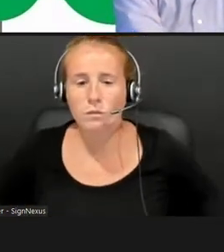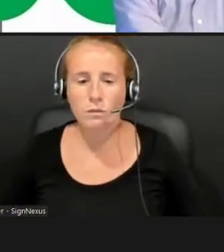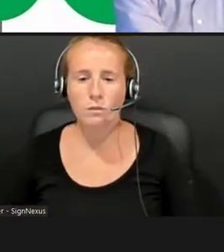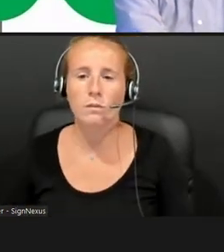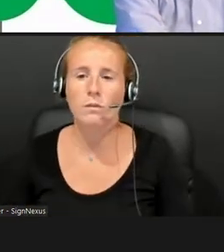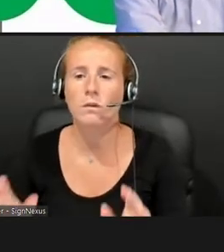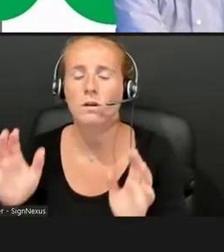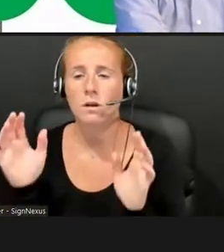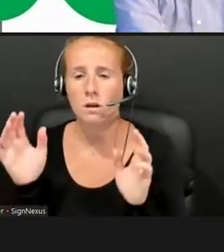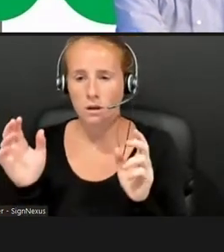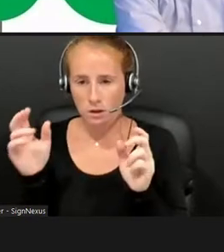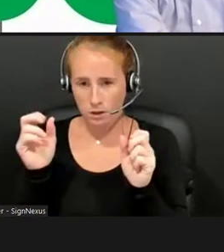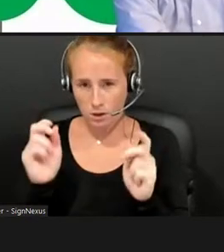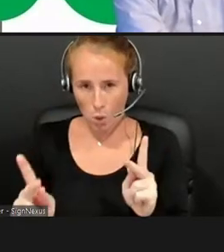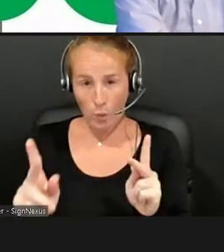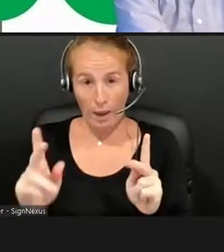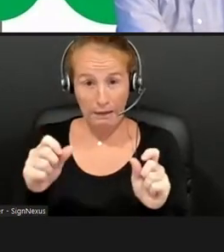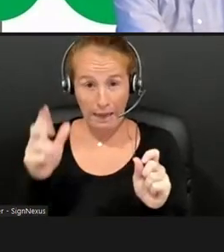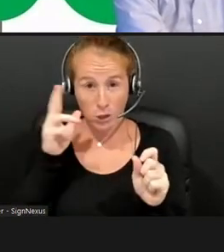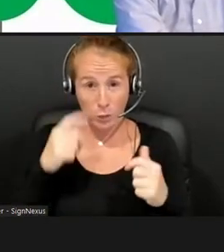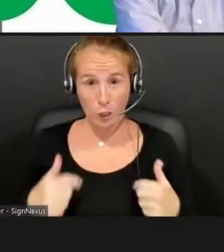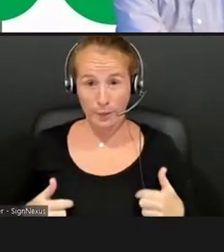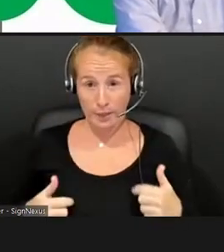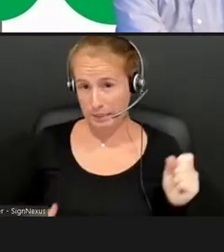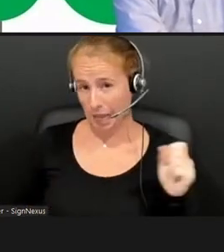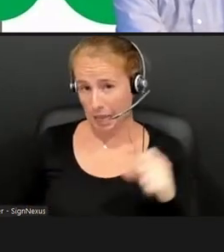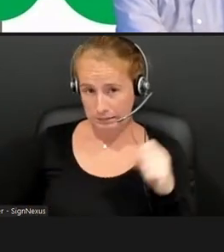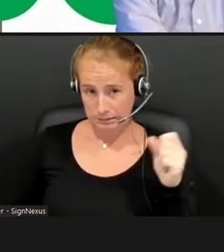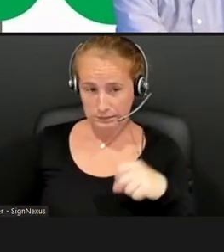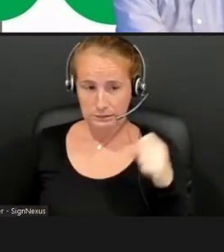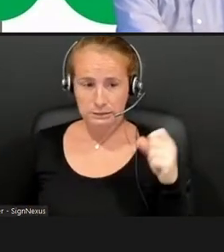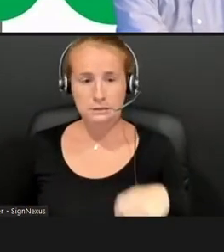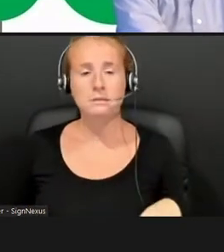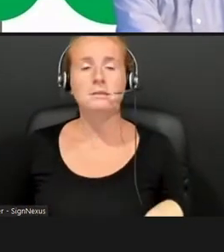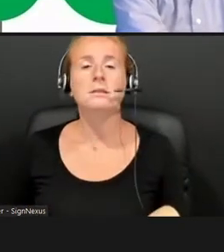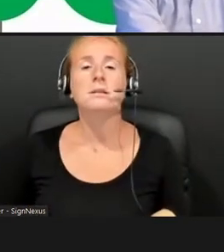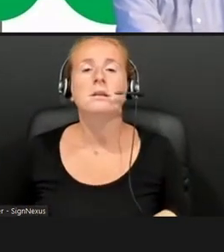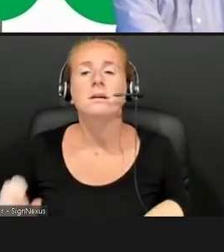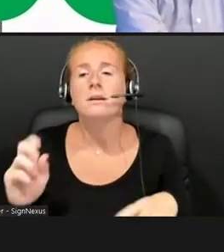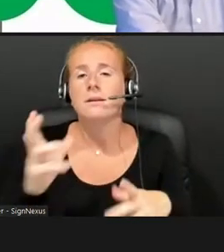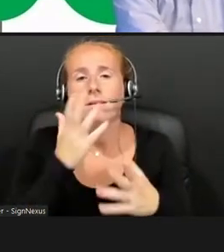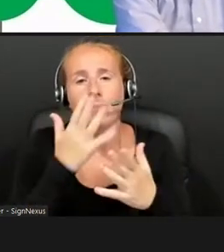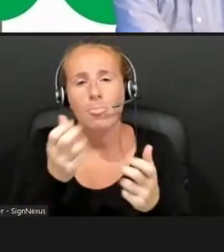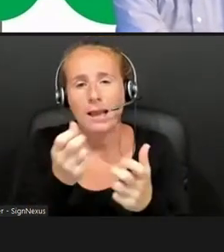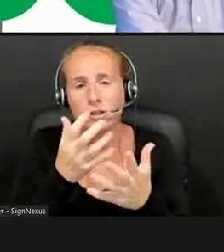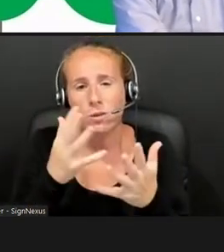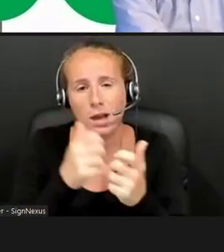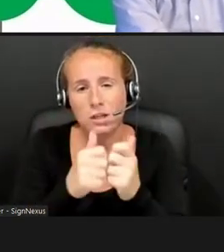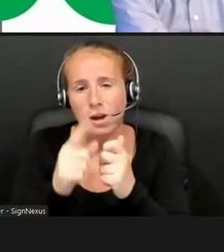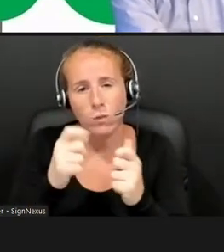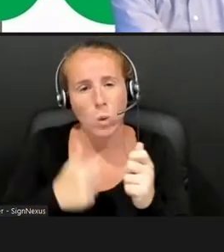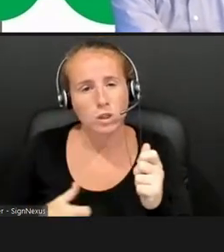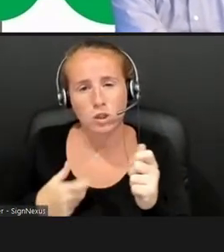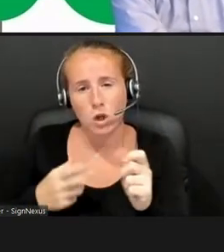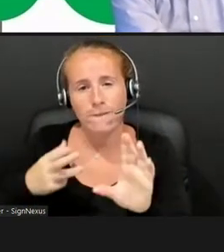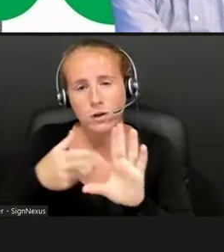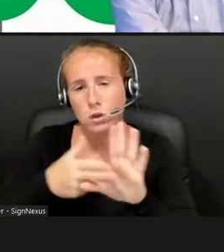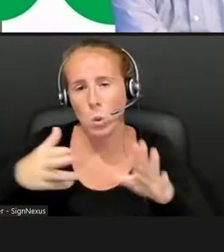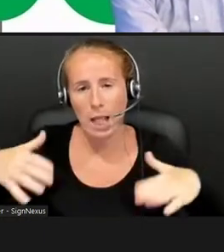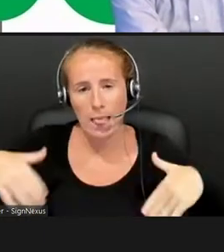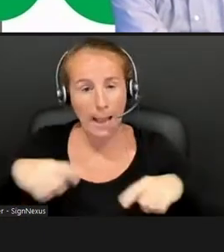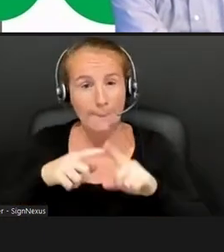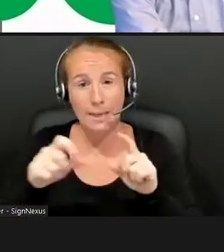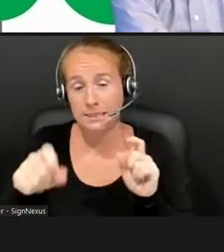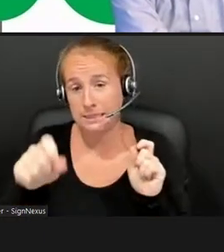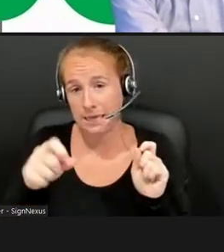okay can you all hear me yes we can okay thank you so much everyone I'm sorry for joining so late but yes I